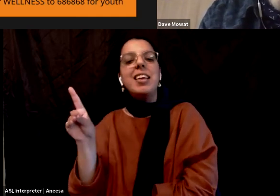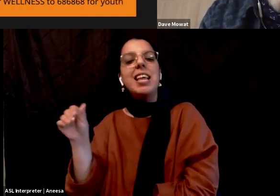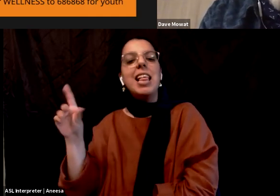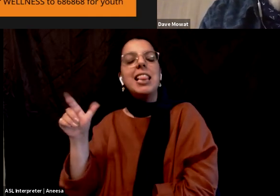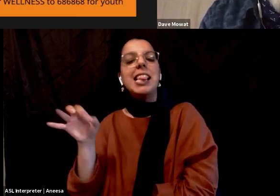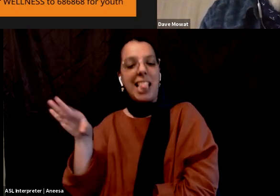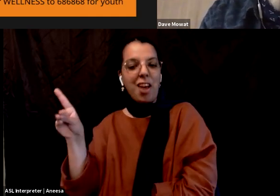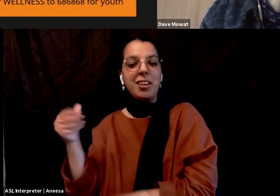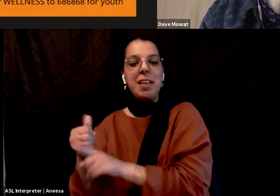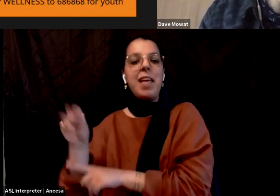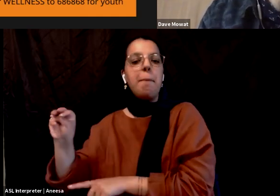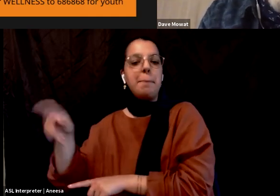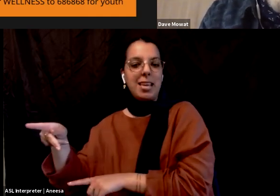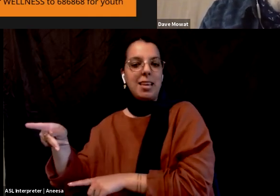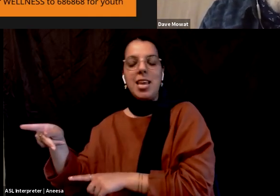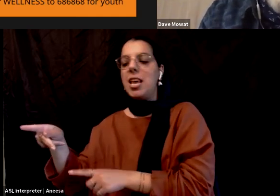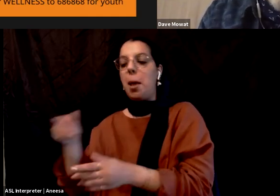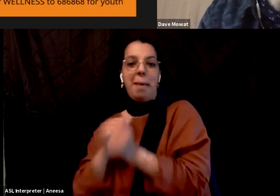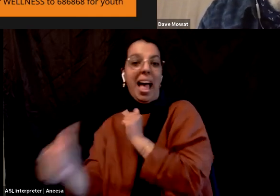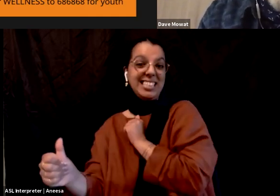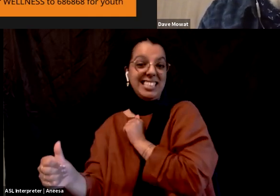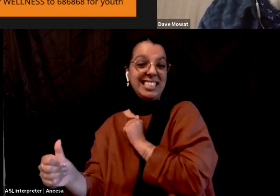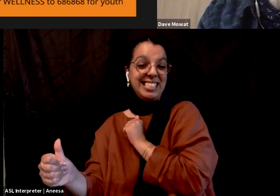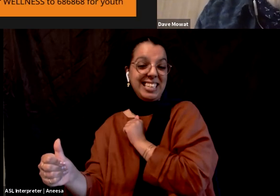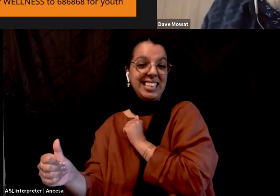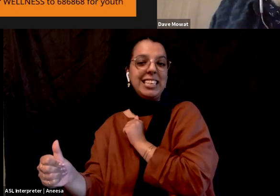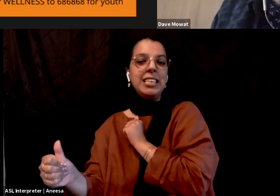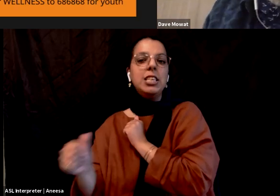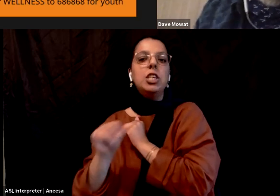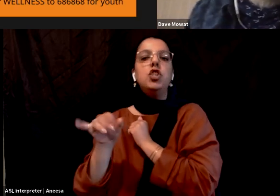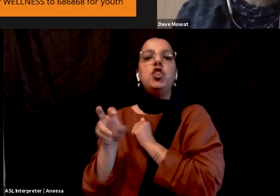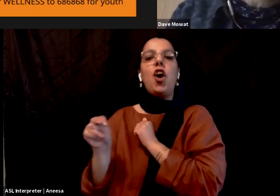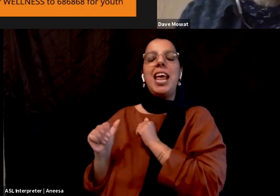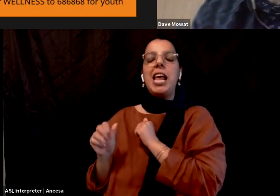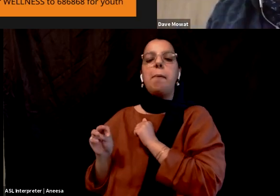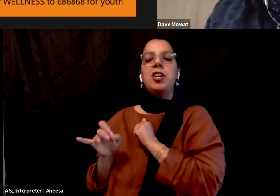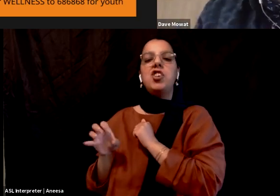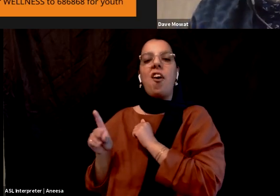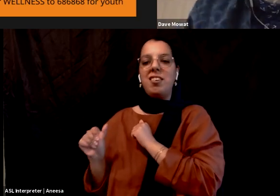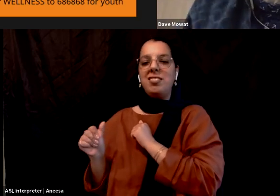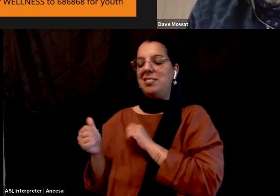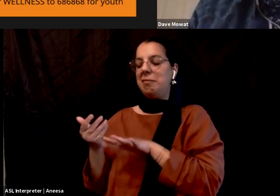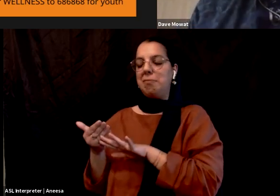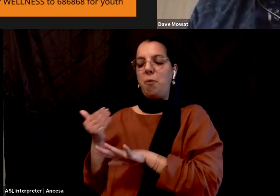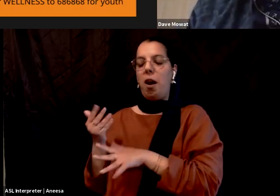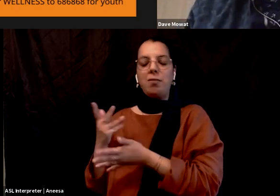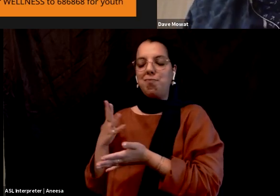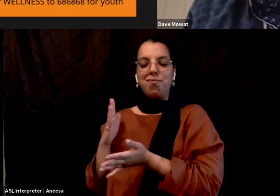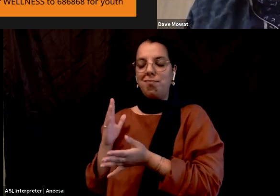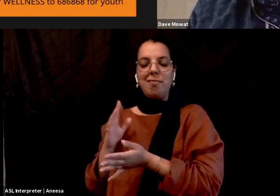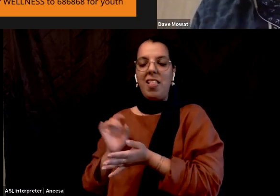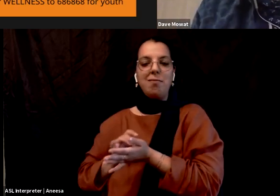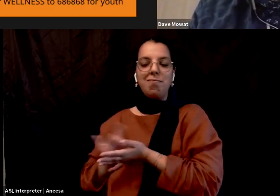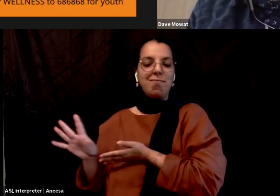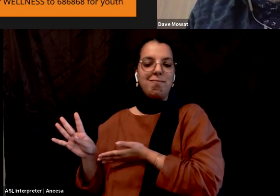the Indian Act through parliament. John A. had been kicked out of office because of the Pacific scandal, but he would pick it